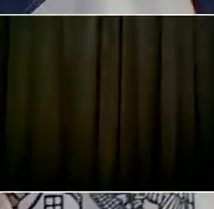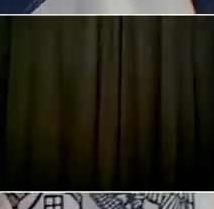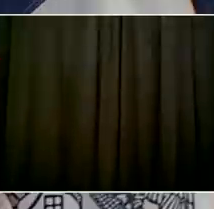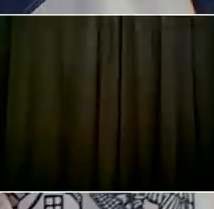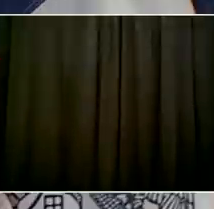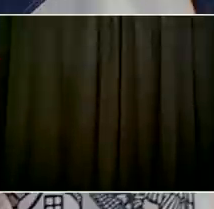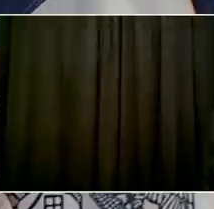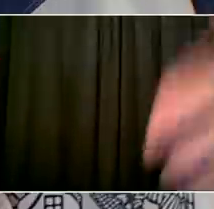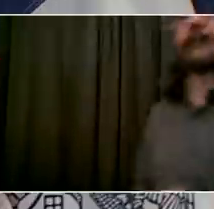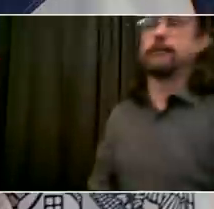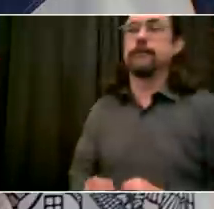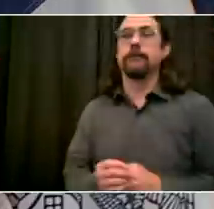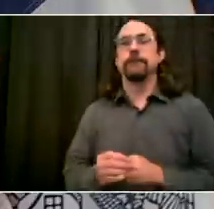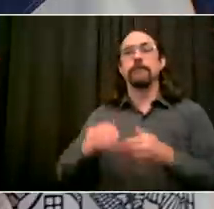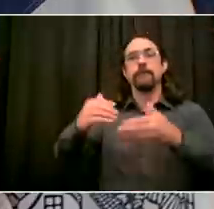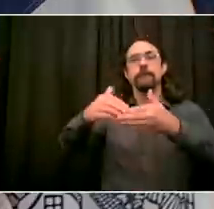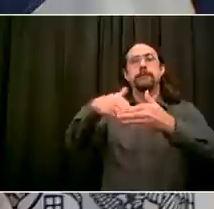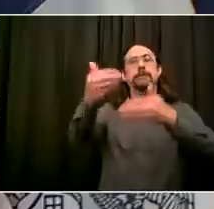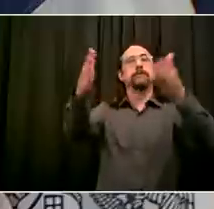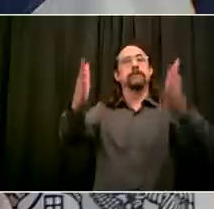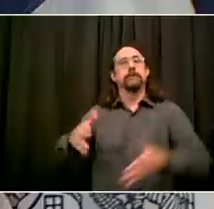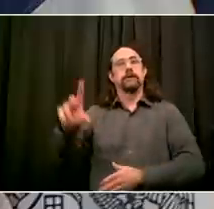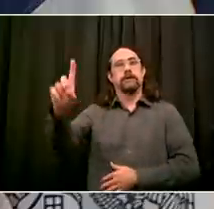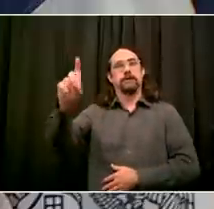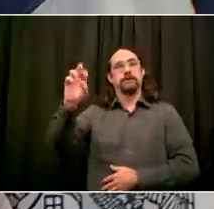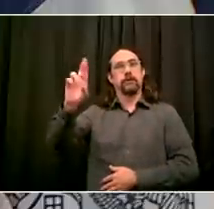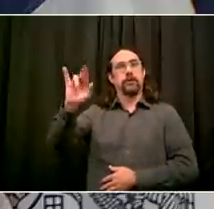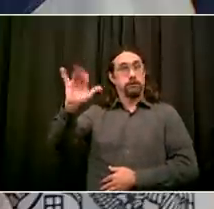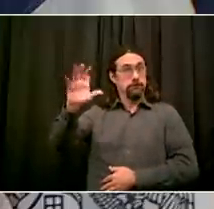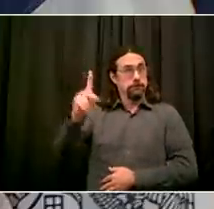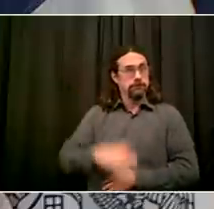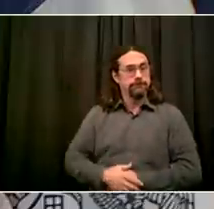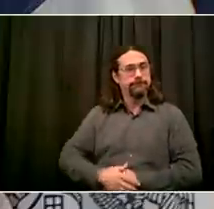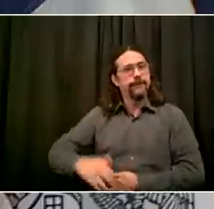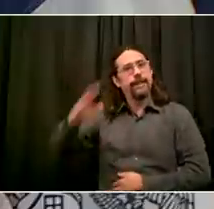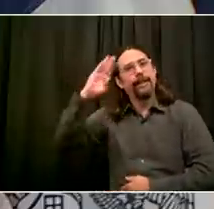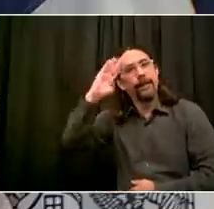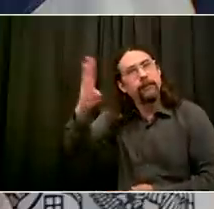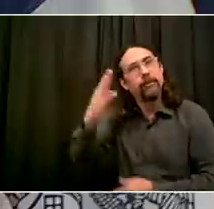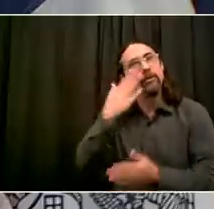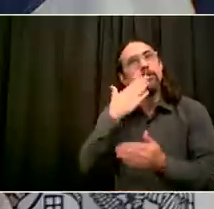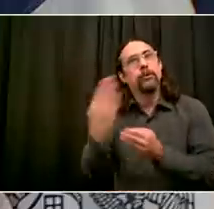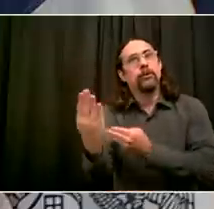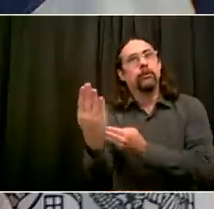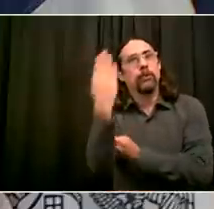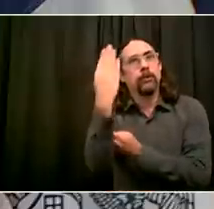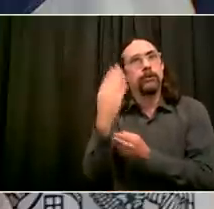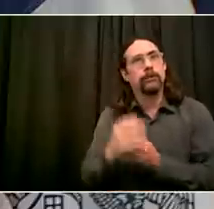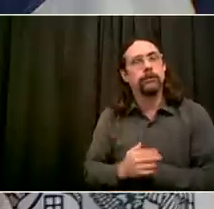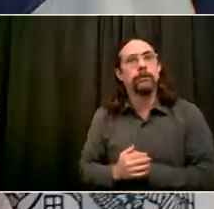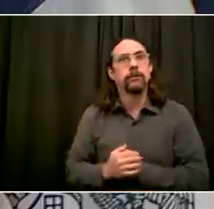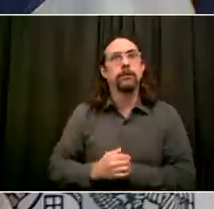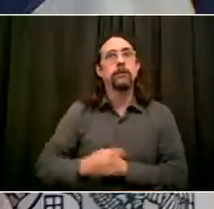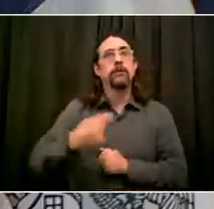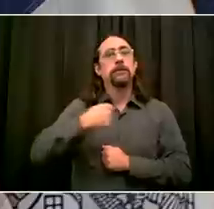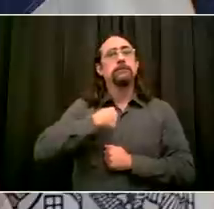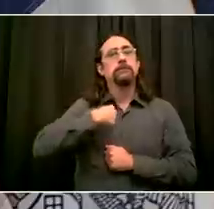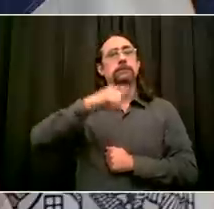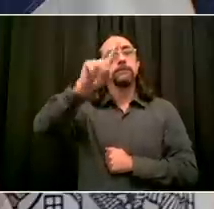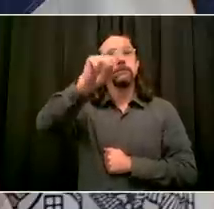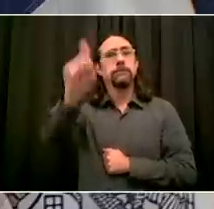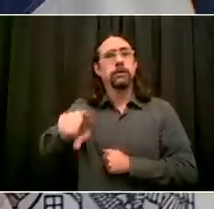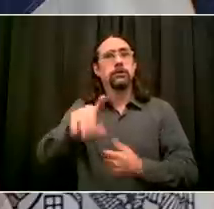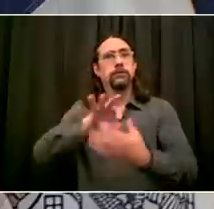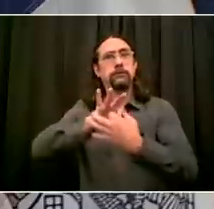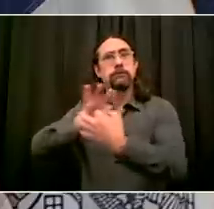Hi, good morning. I had a question about this incident that happened last night in Borough Park, the warehouse where